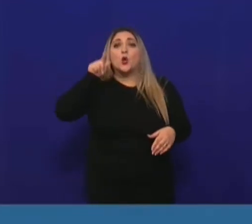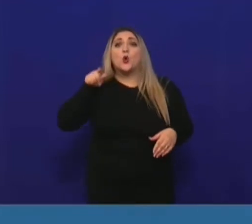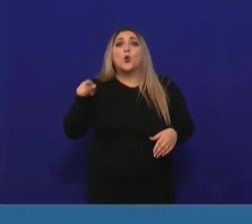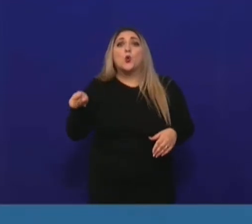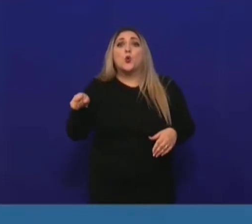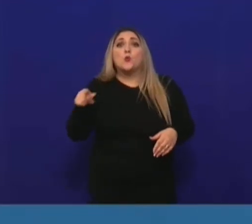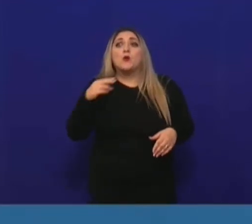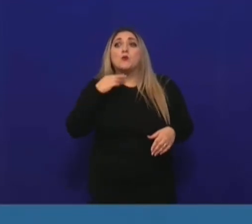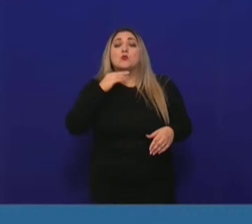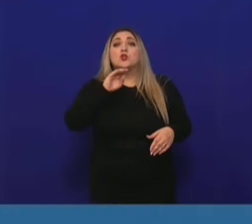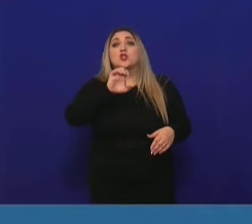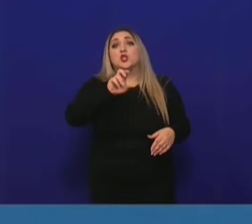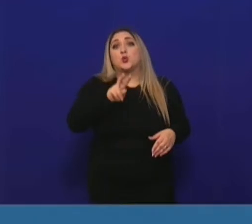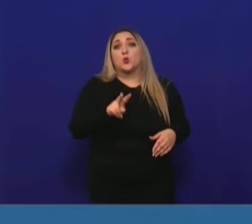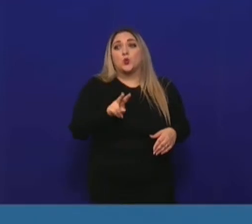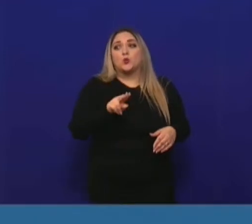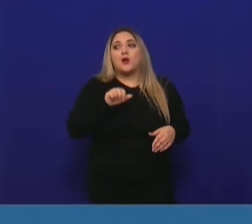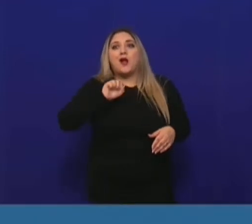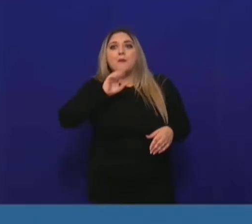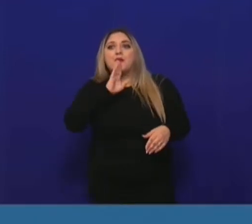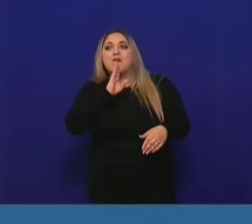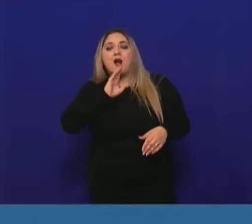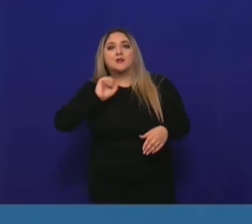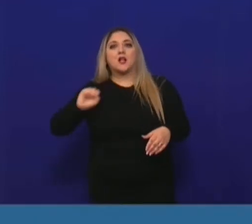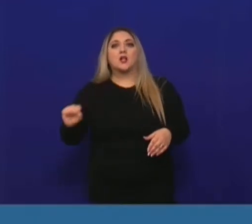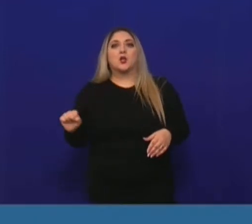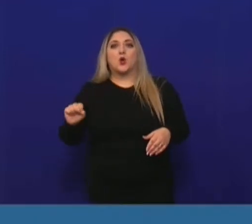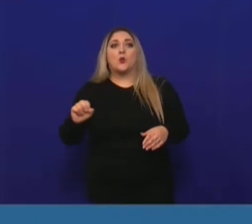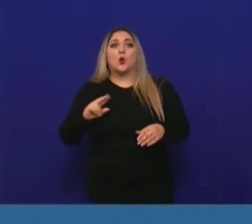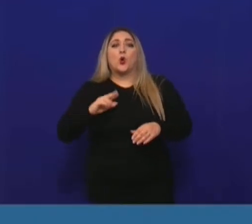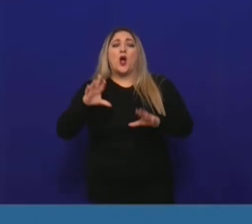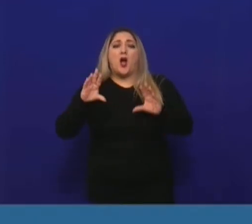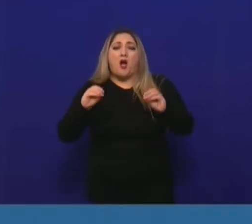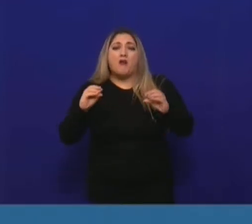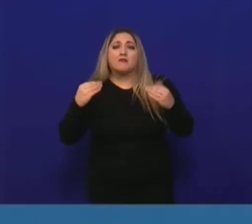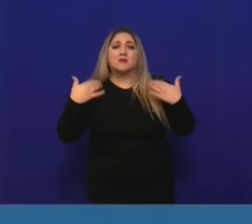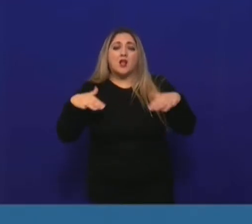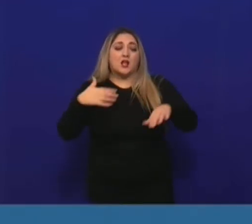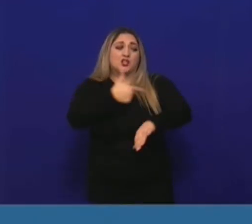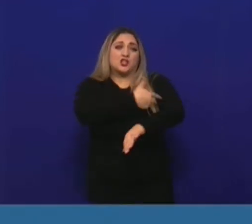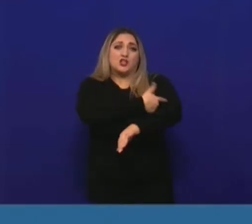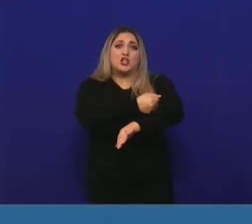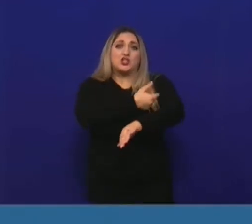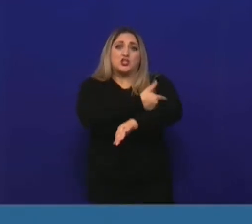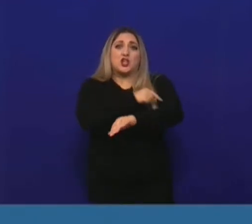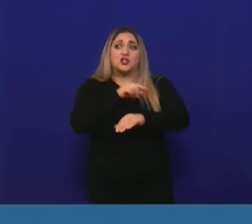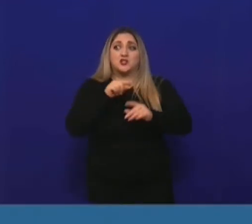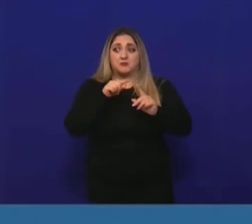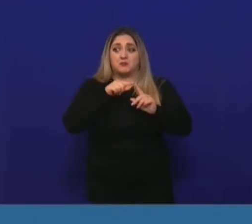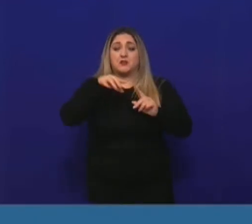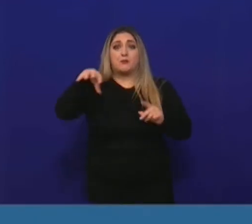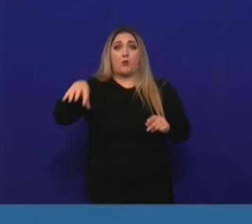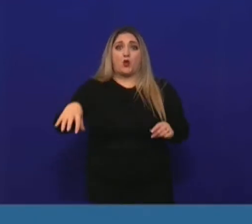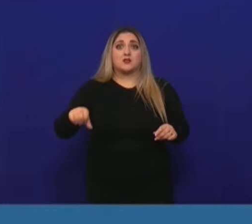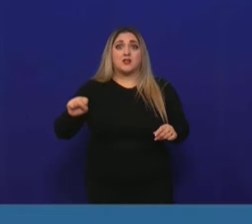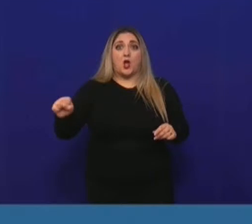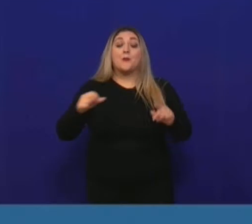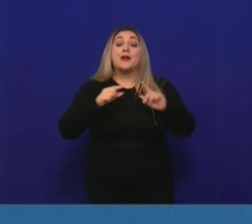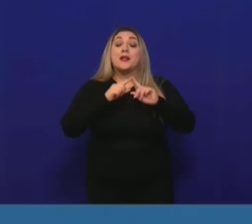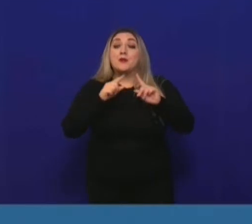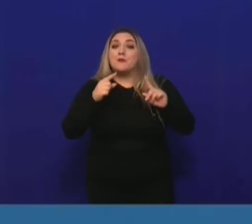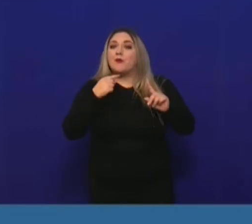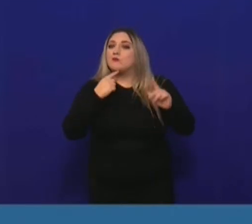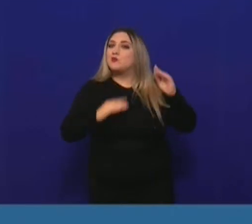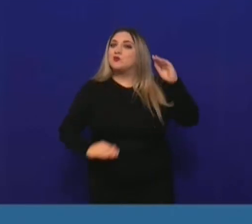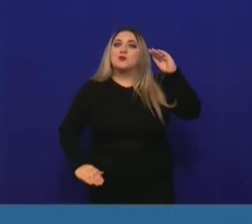qegħdin fil-joint procurement u fil-fatt laqmu numru sostanzjali tal-popolazzjoni tagħhom, però għadhom ma